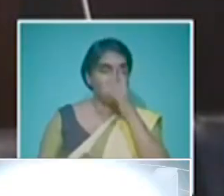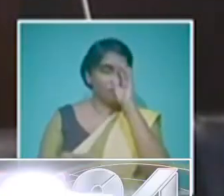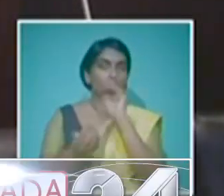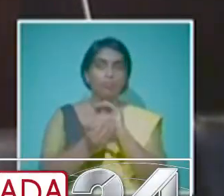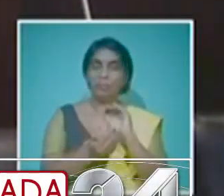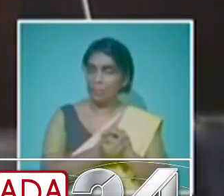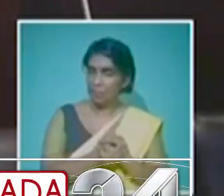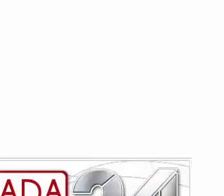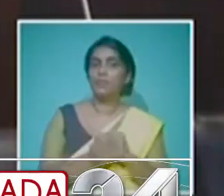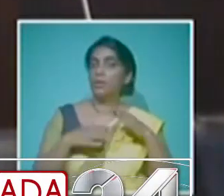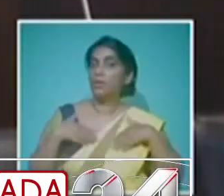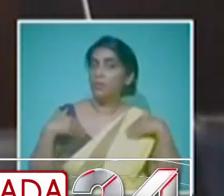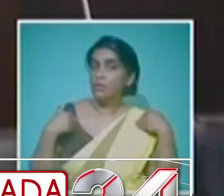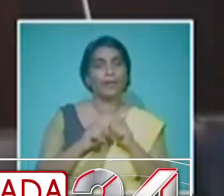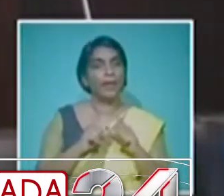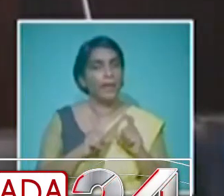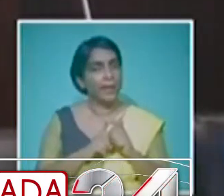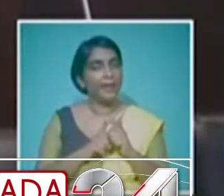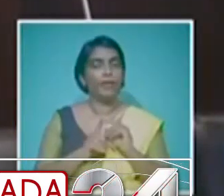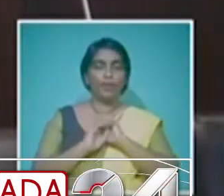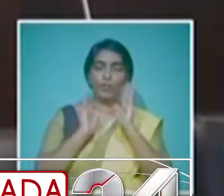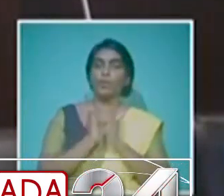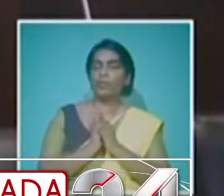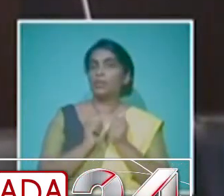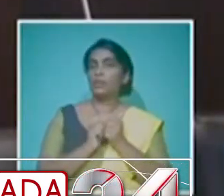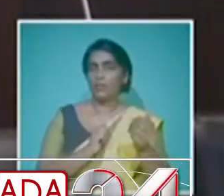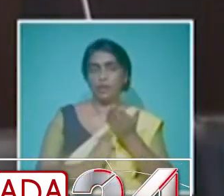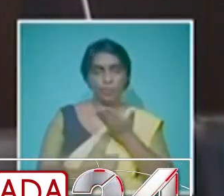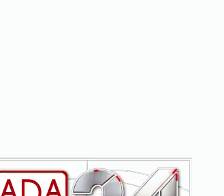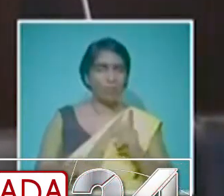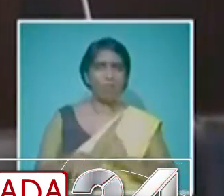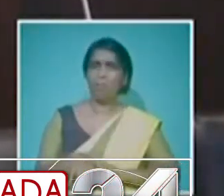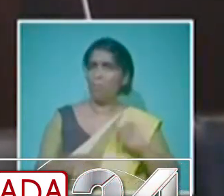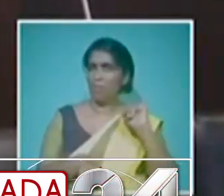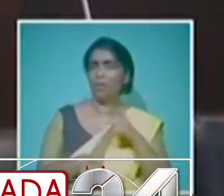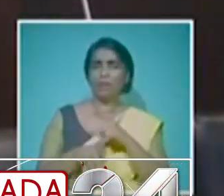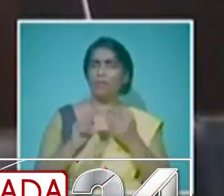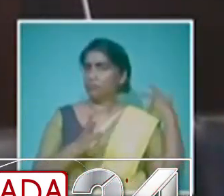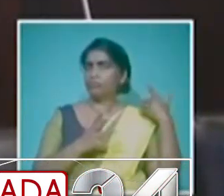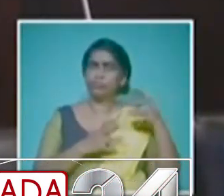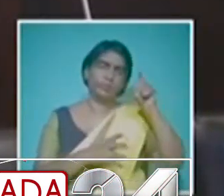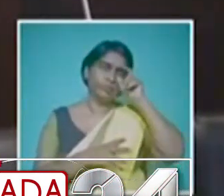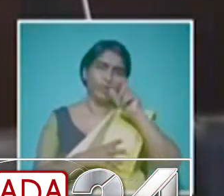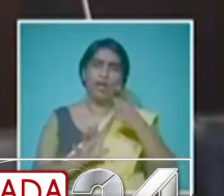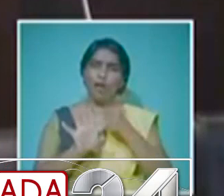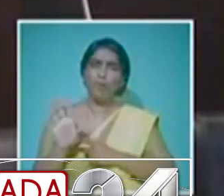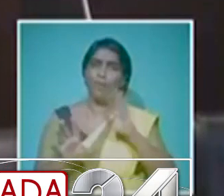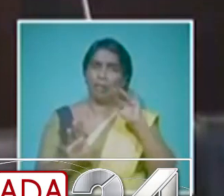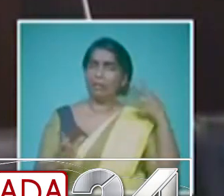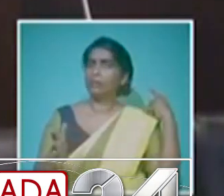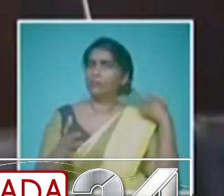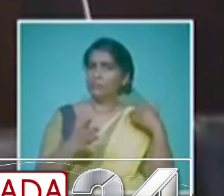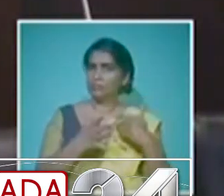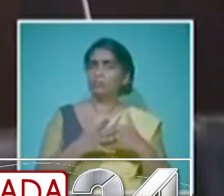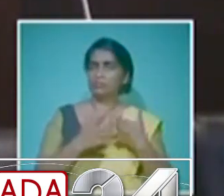and educational services to the public. Now, unfortunately, when we look at the history, going back 40 years of providing tax